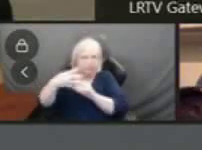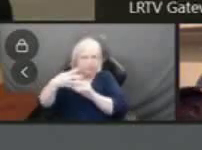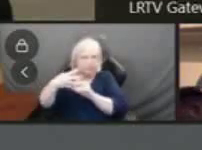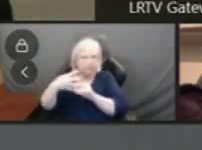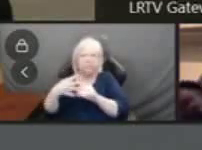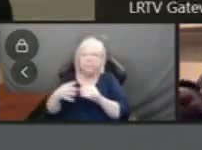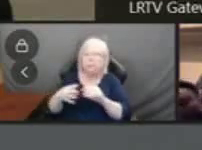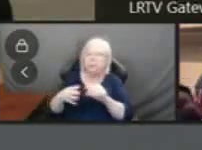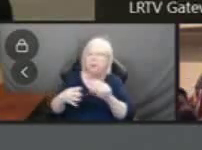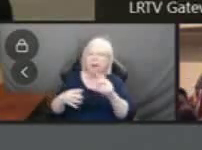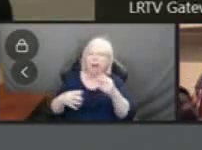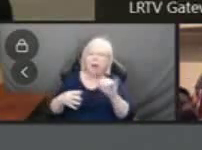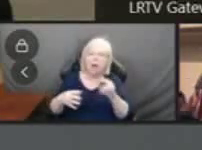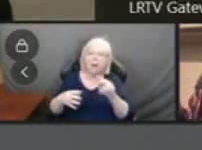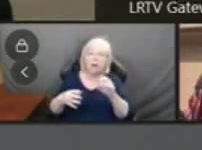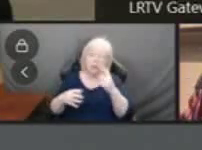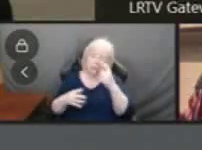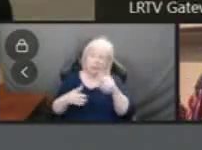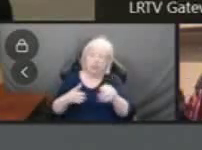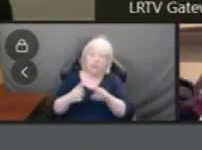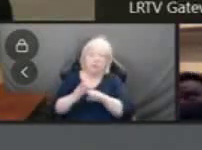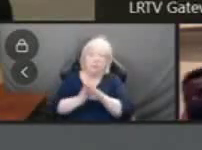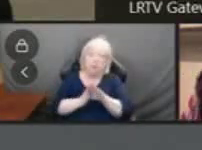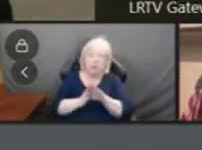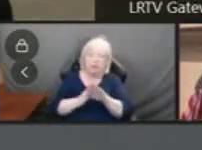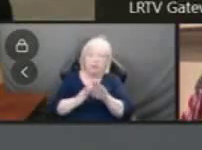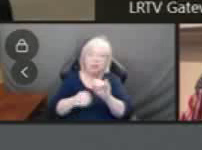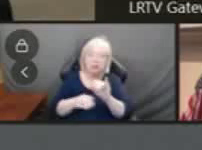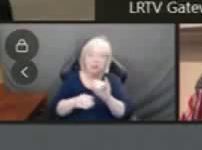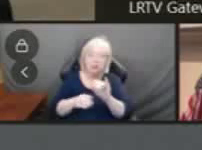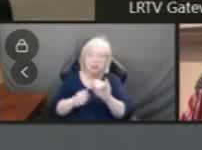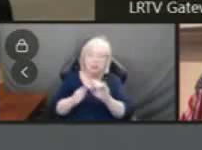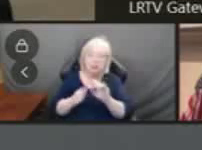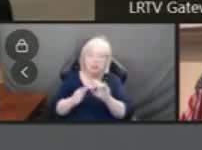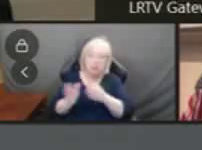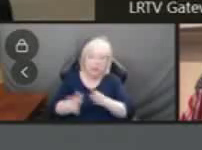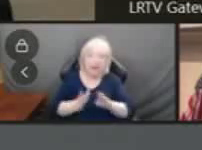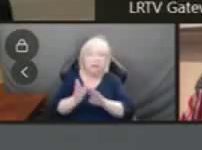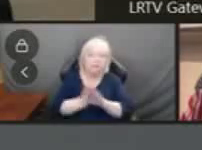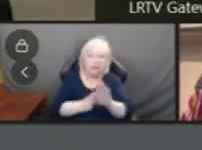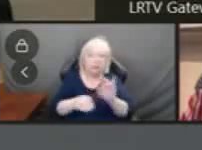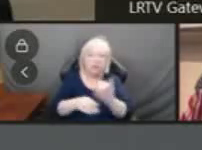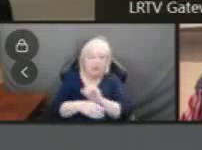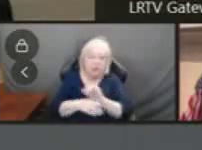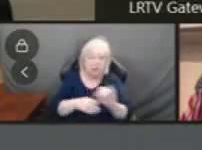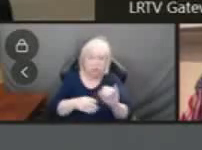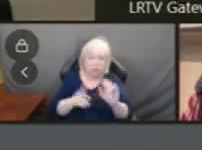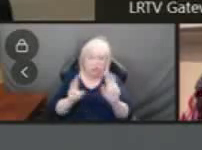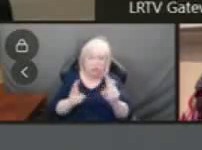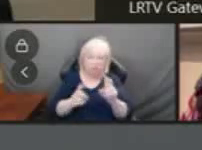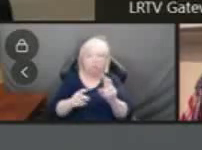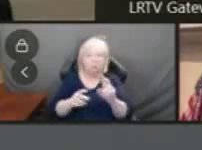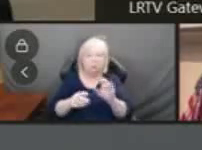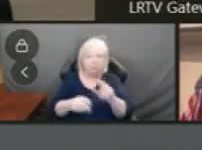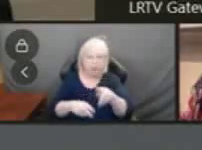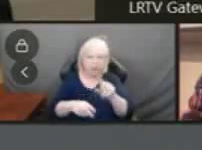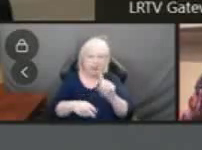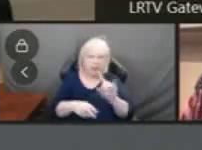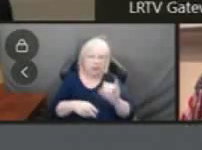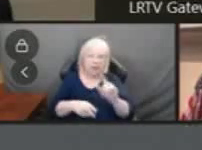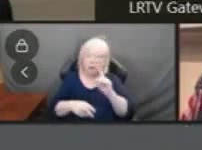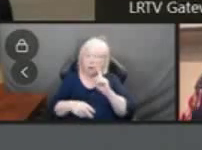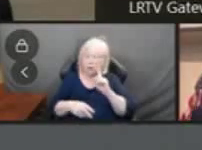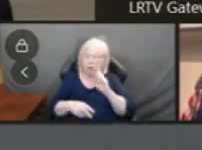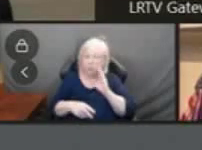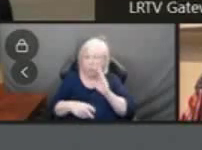plan development industrial, so are they doing anything extra that they wouldn't normally